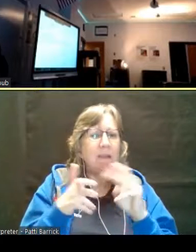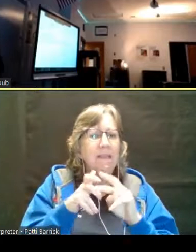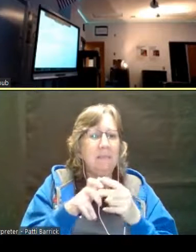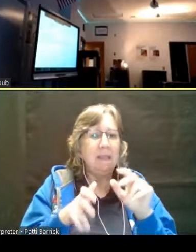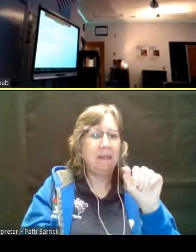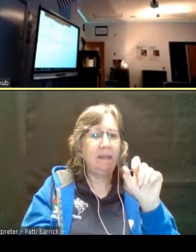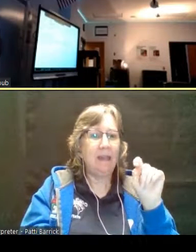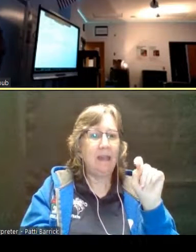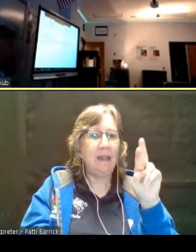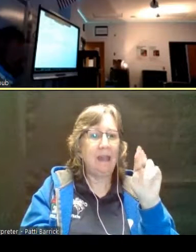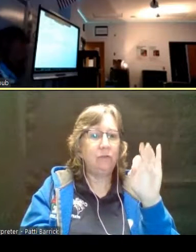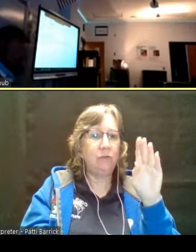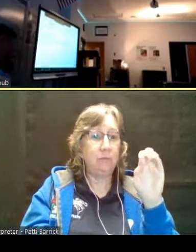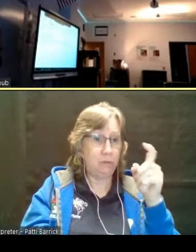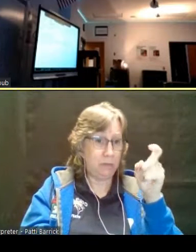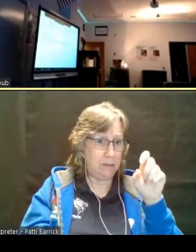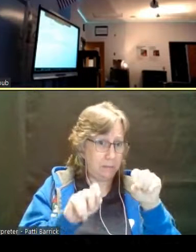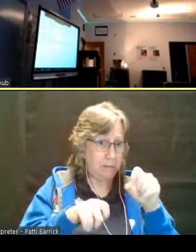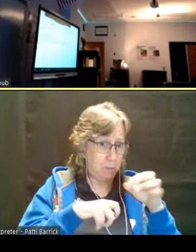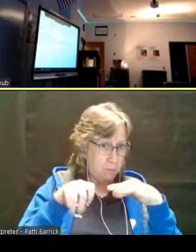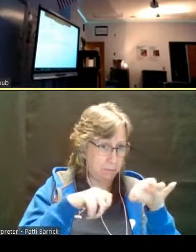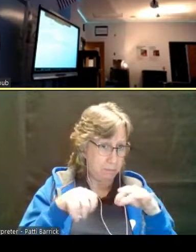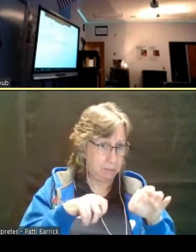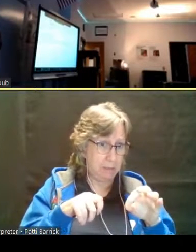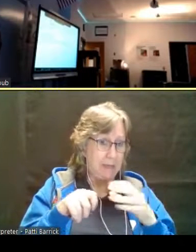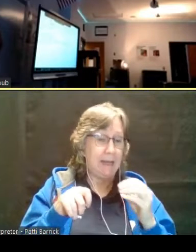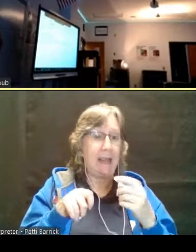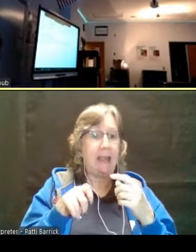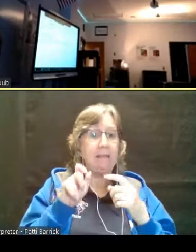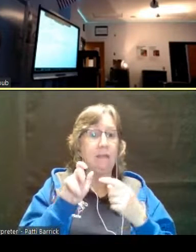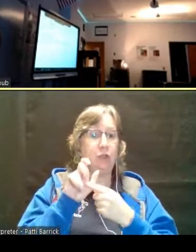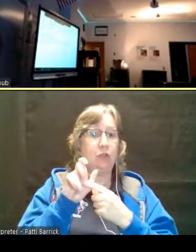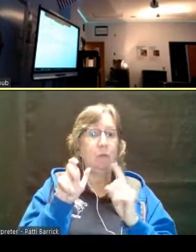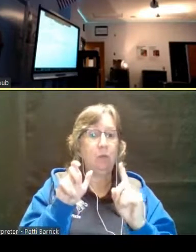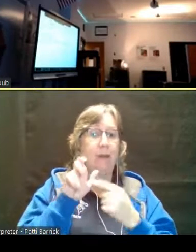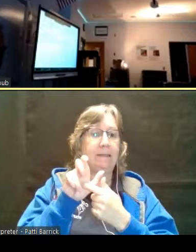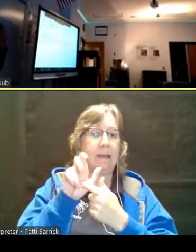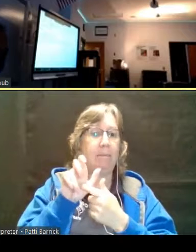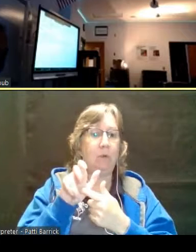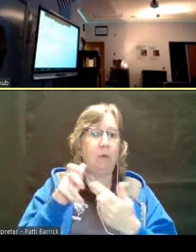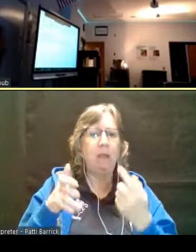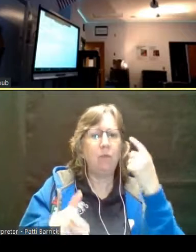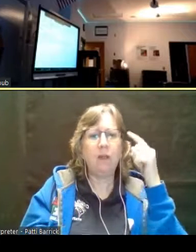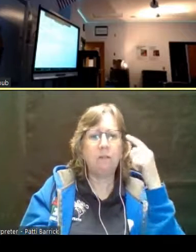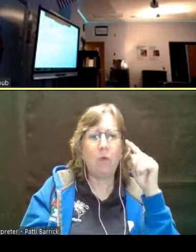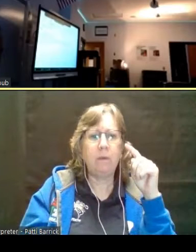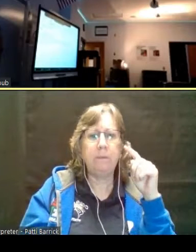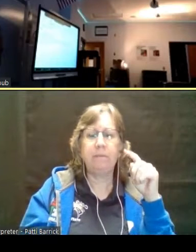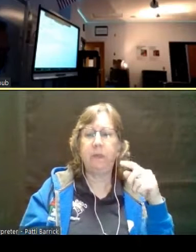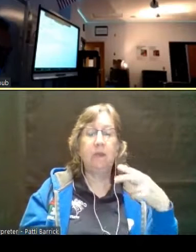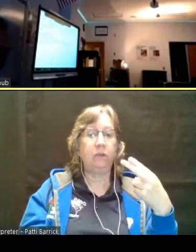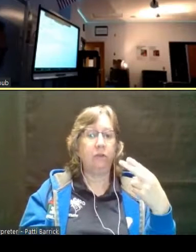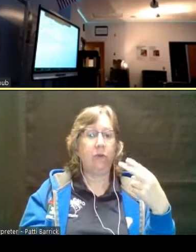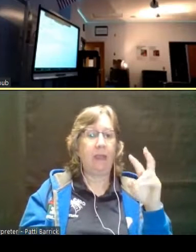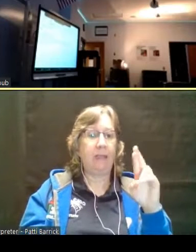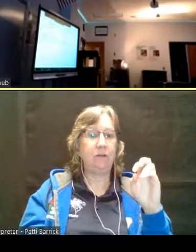should be able to tell me what an attribute is and give me an example. And tell me what the example is used for. Right? So the href is